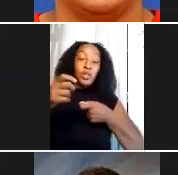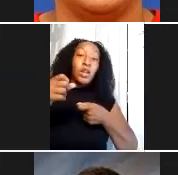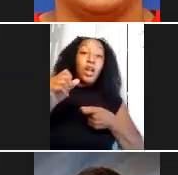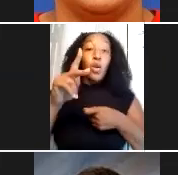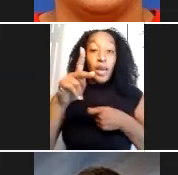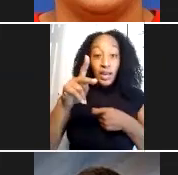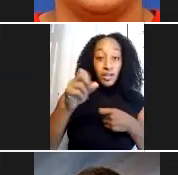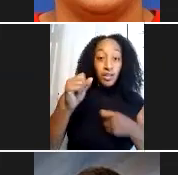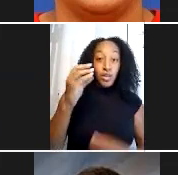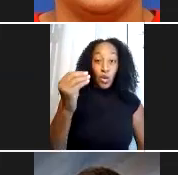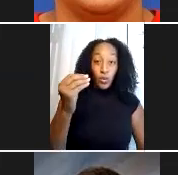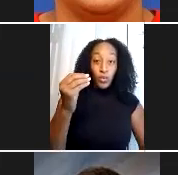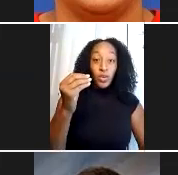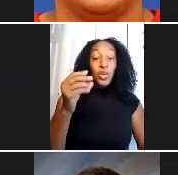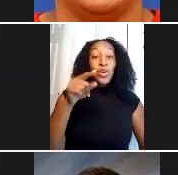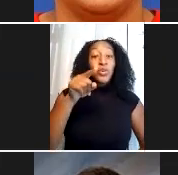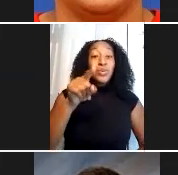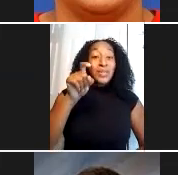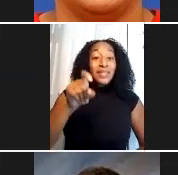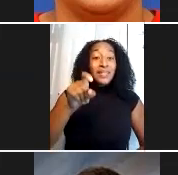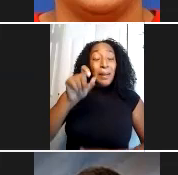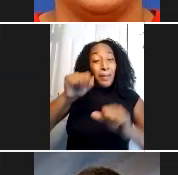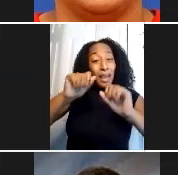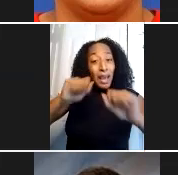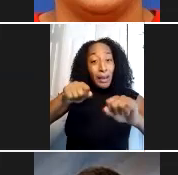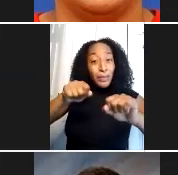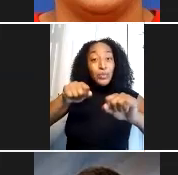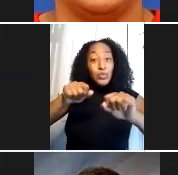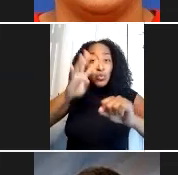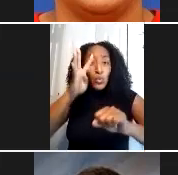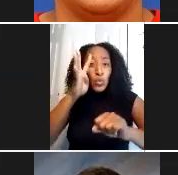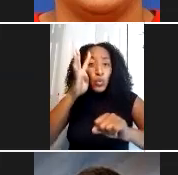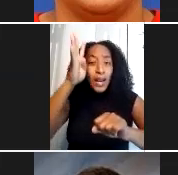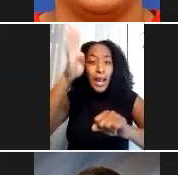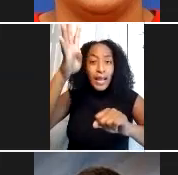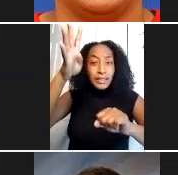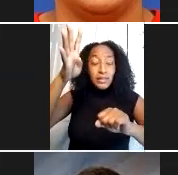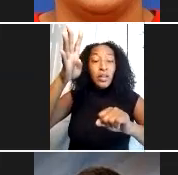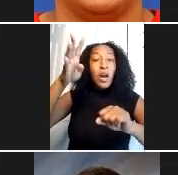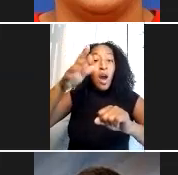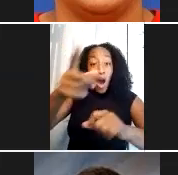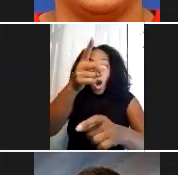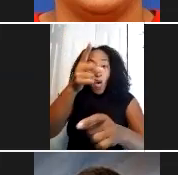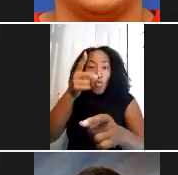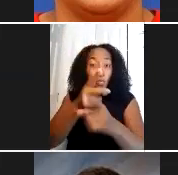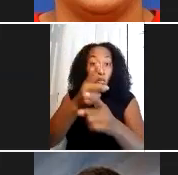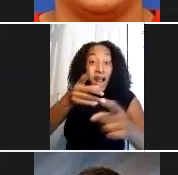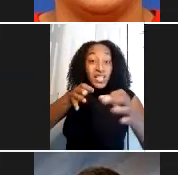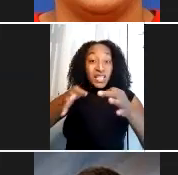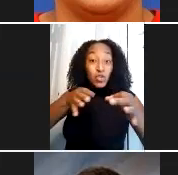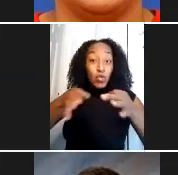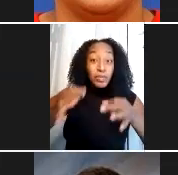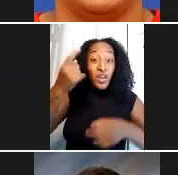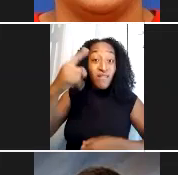to be able to come up with an accurate description of a phenomena, scientists rely on this systematic and